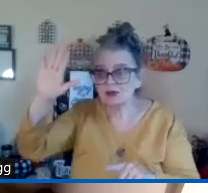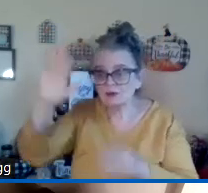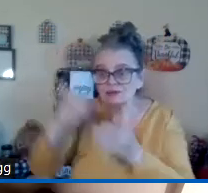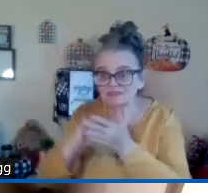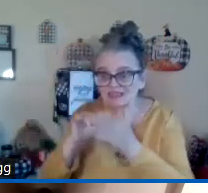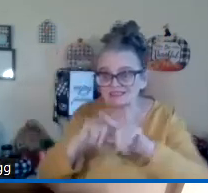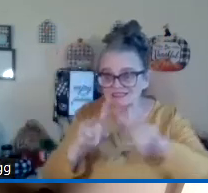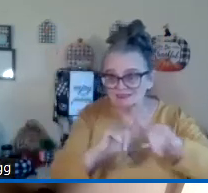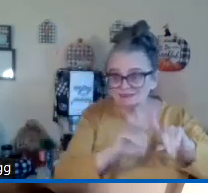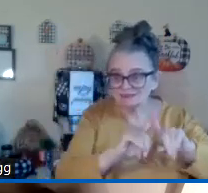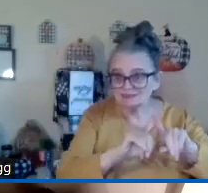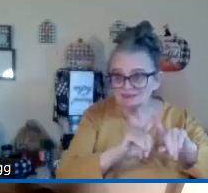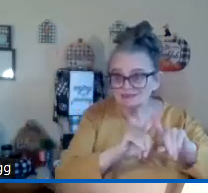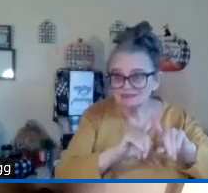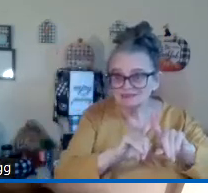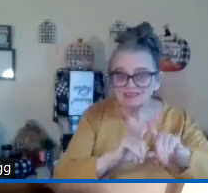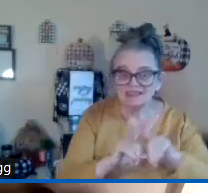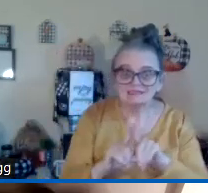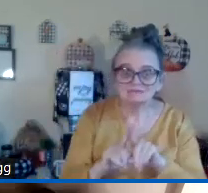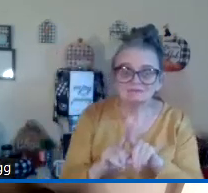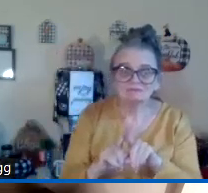always know that that's the difference.